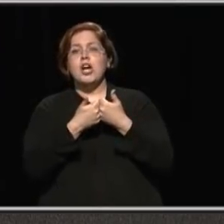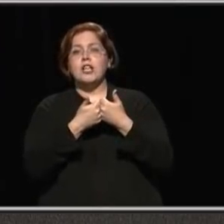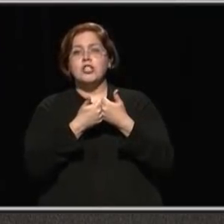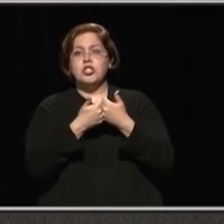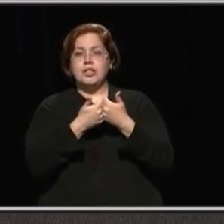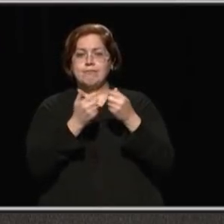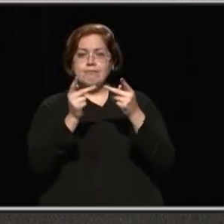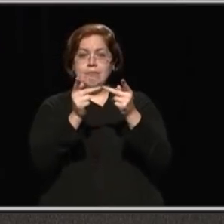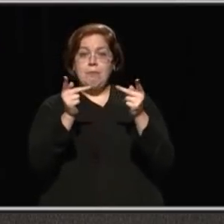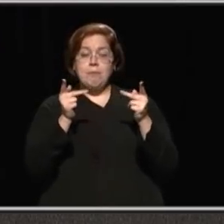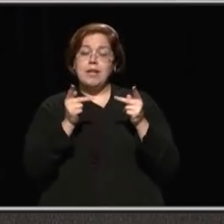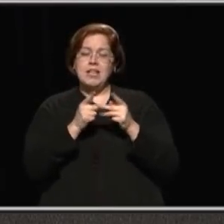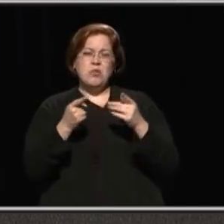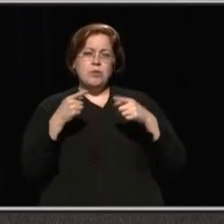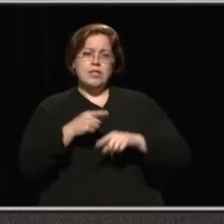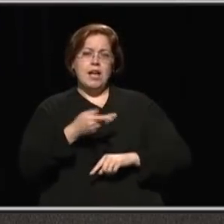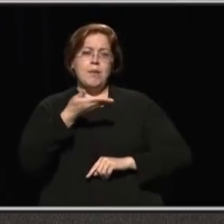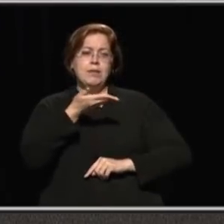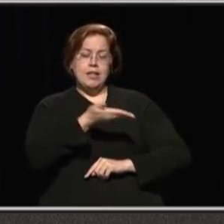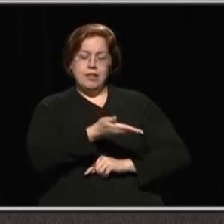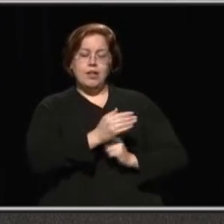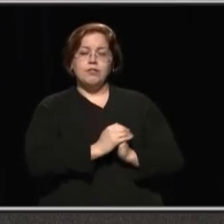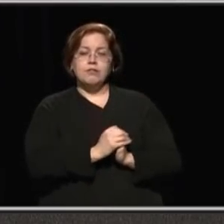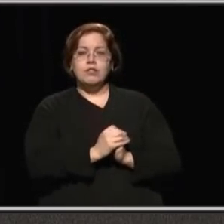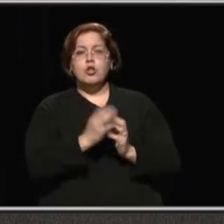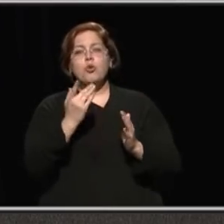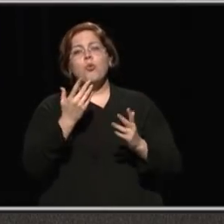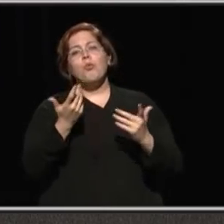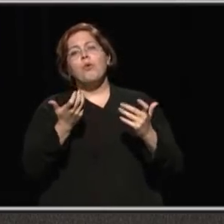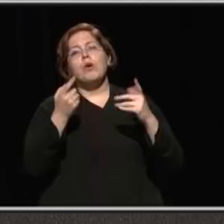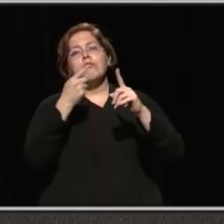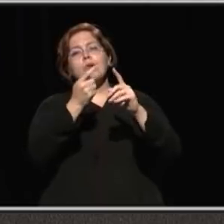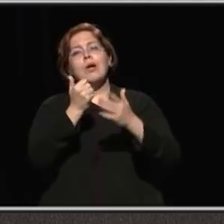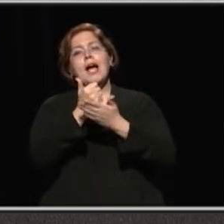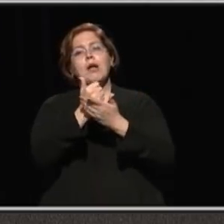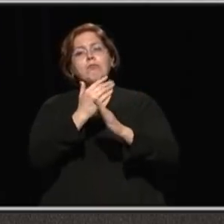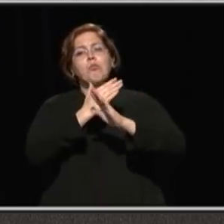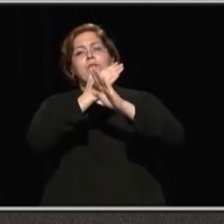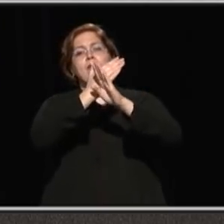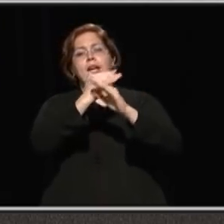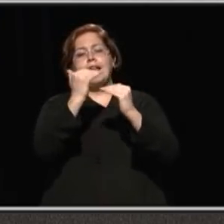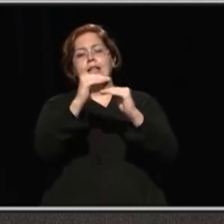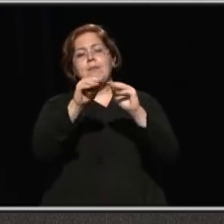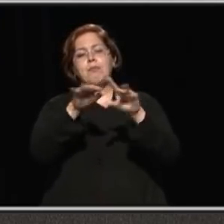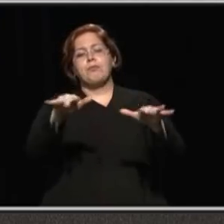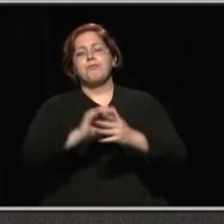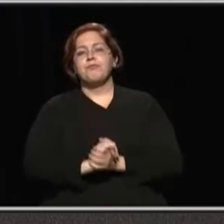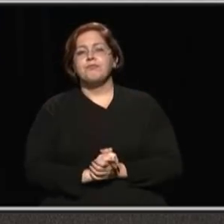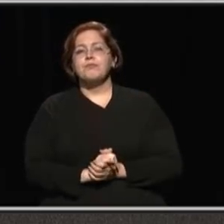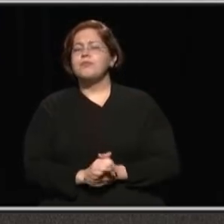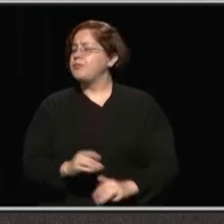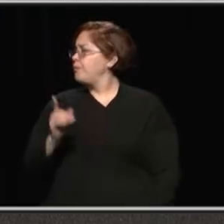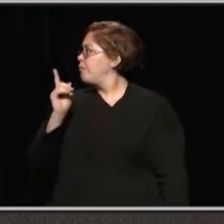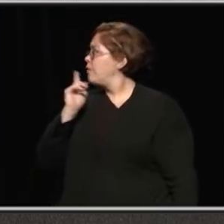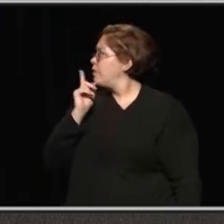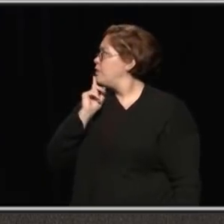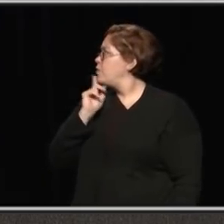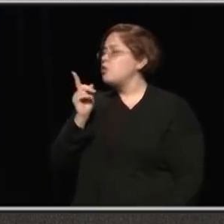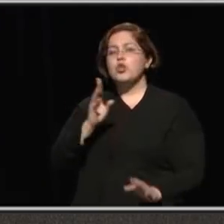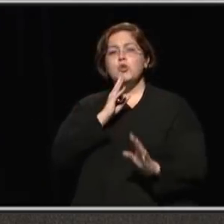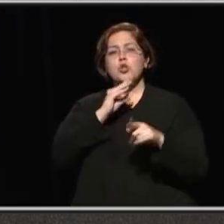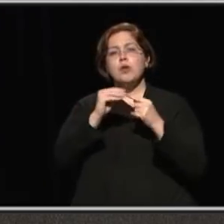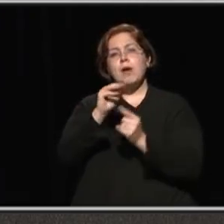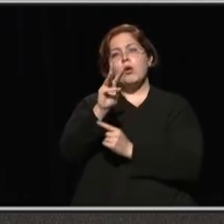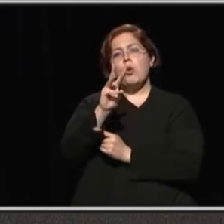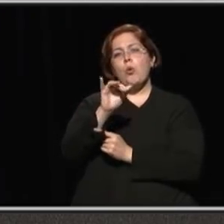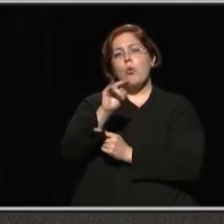congregate facility and what's going on there to help prevent and contain the spread of the disease. Dr. Wu? Sure. So you're talking about Windsor